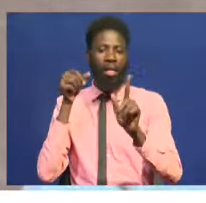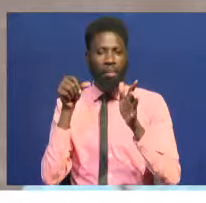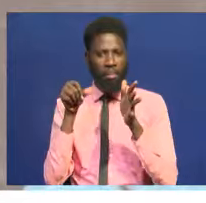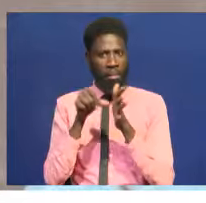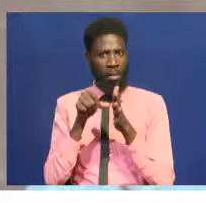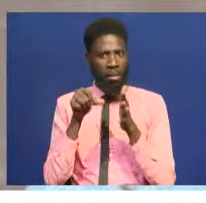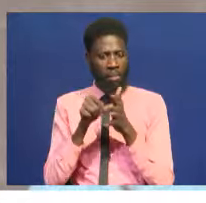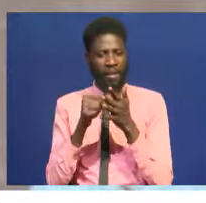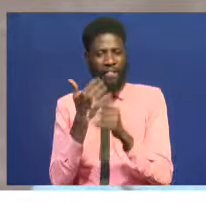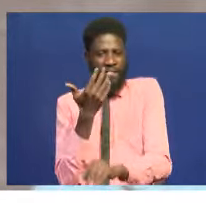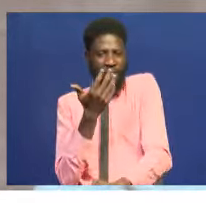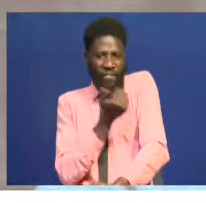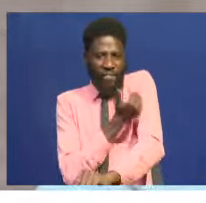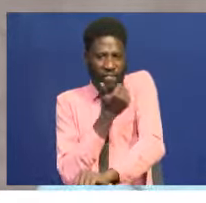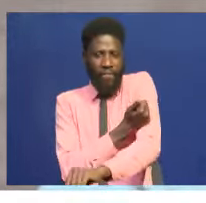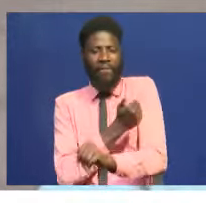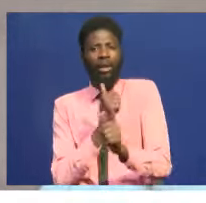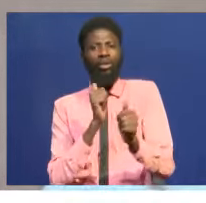doping.